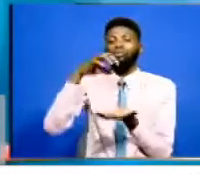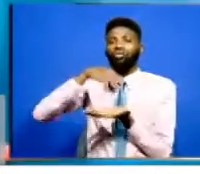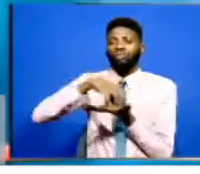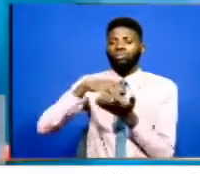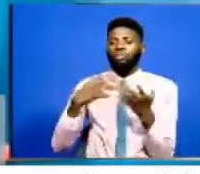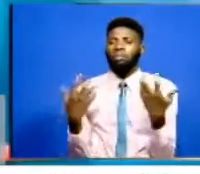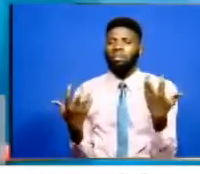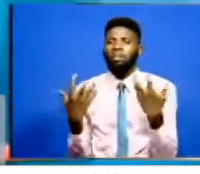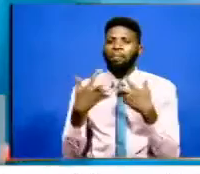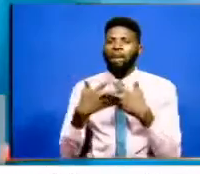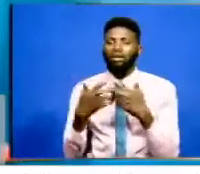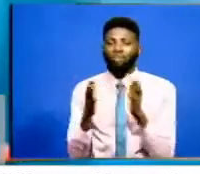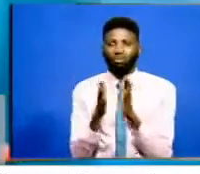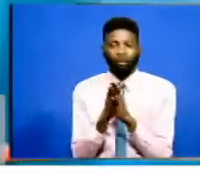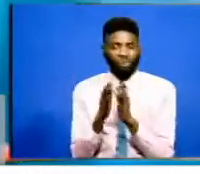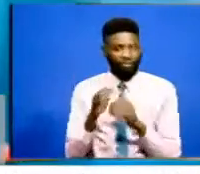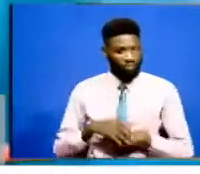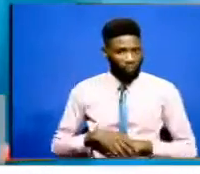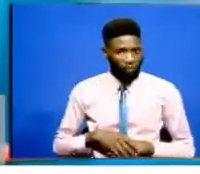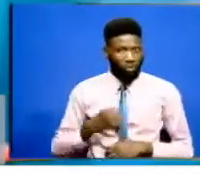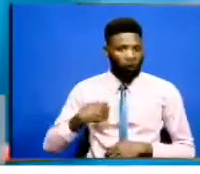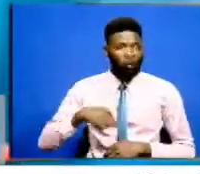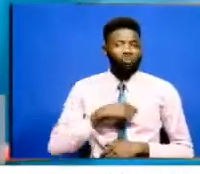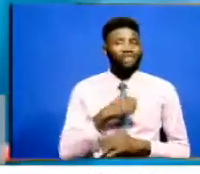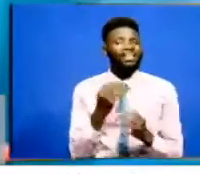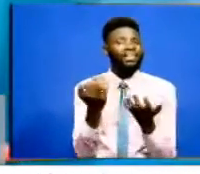to do is really to kind of